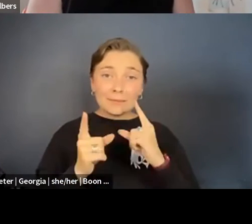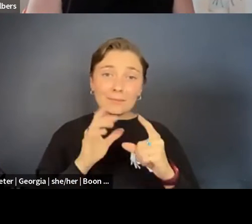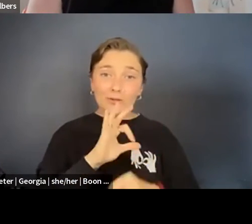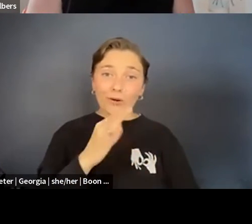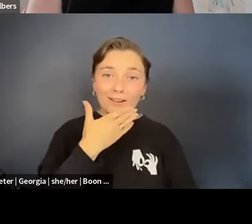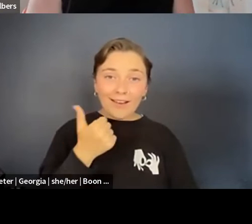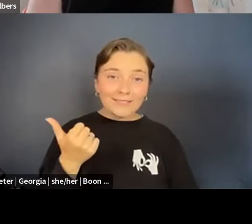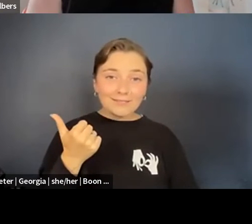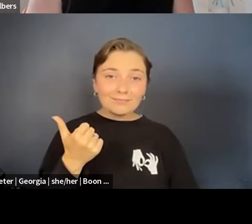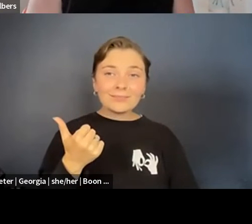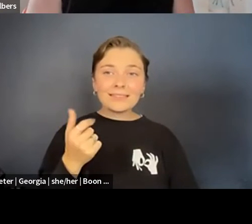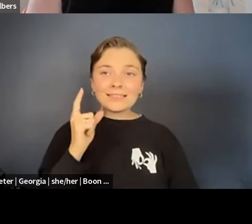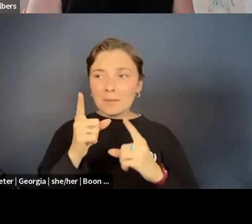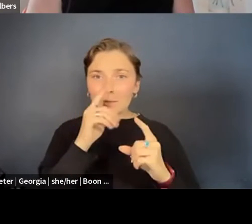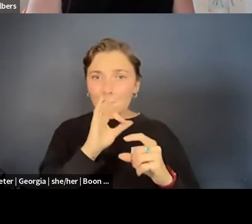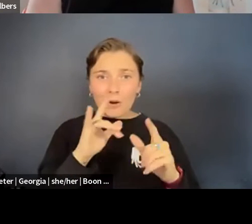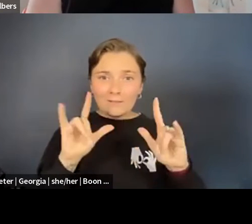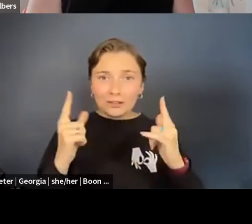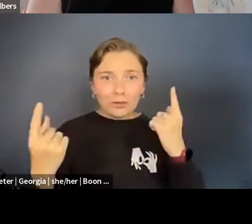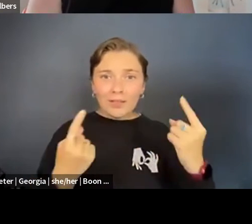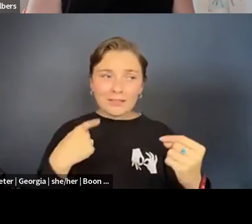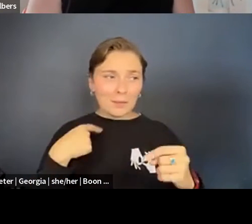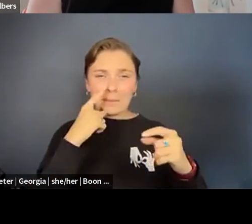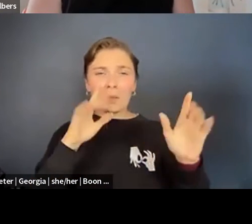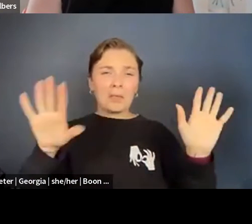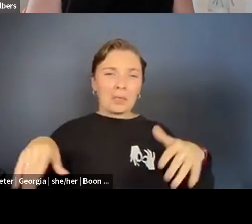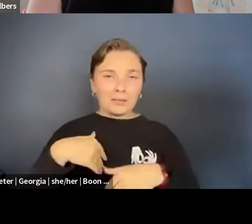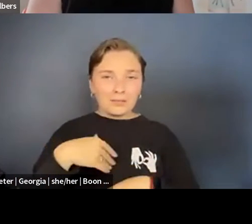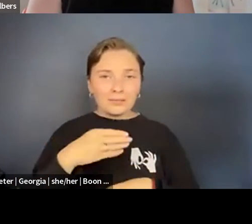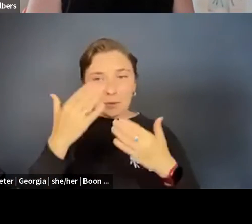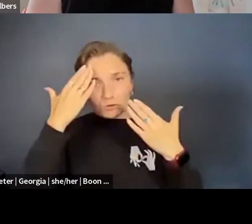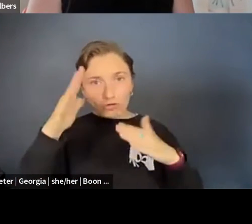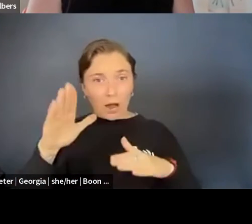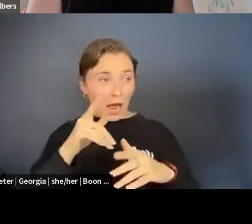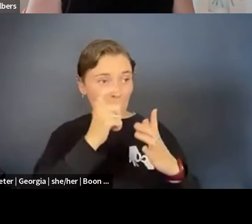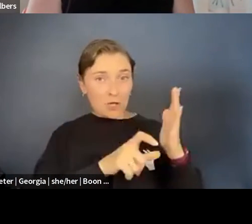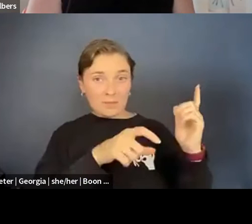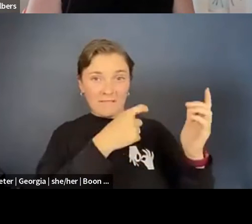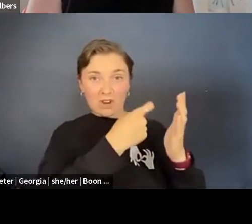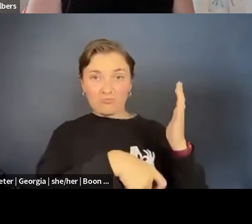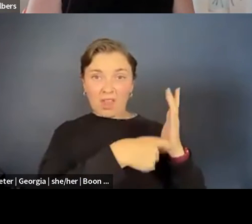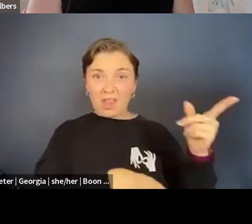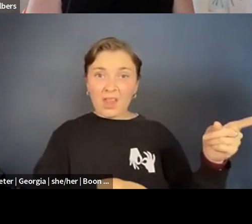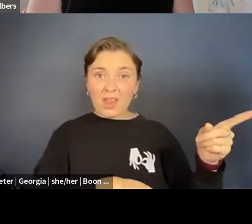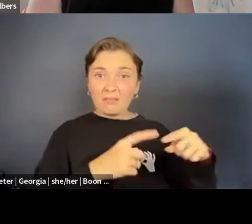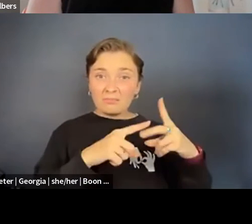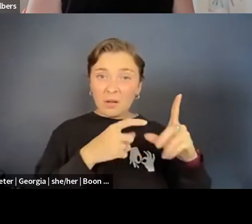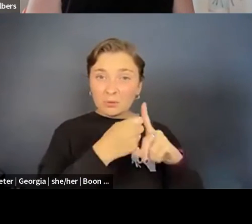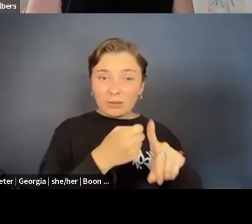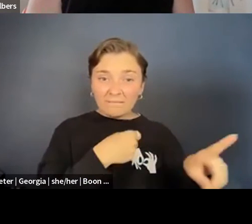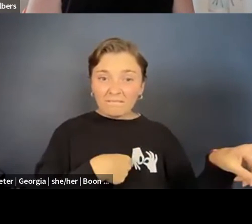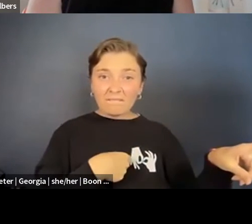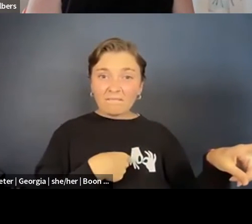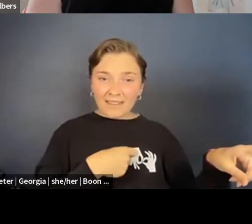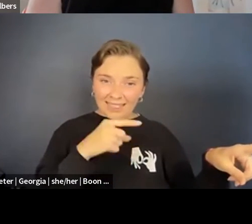Sometimes people don't all love each other. Sometimes the dying person has been cruel or abusive. And that's one of the